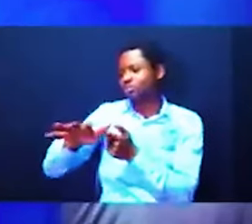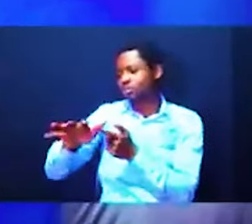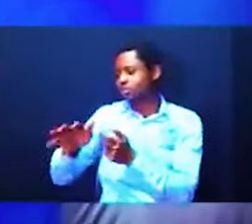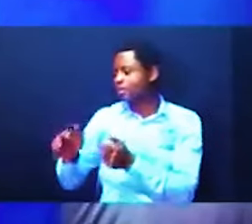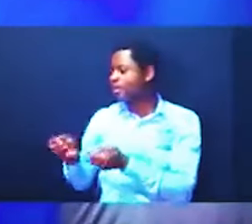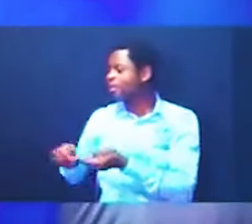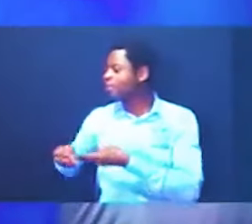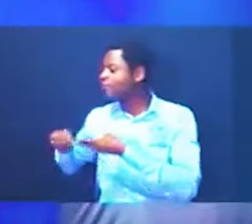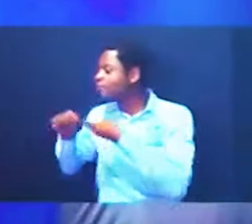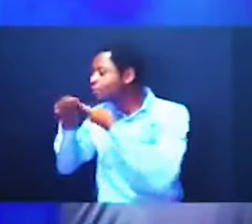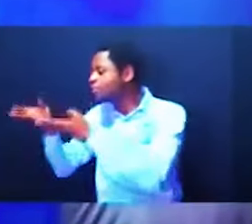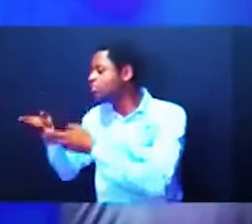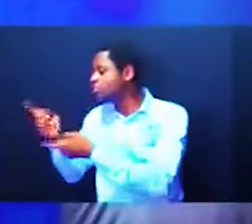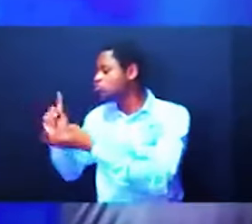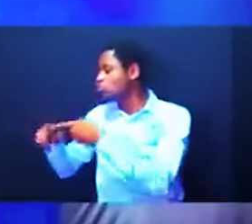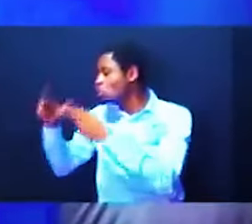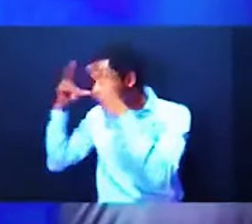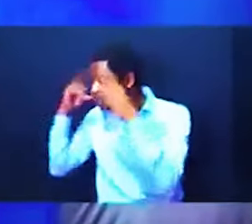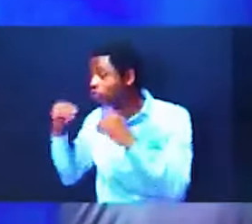19:18.